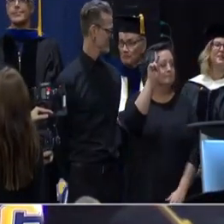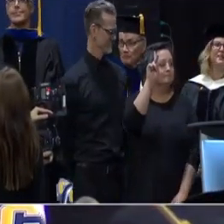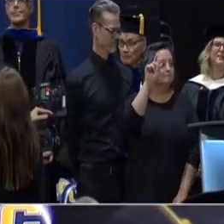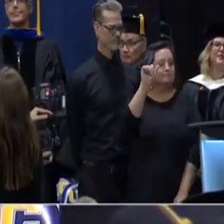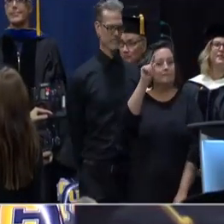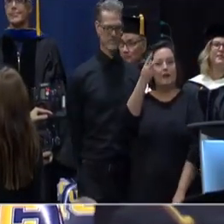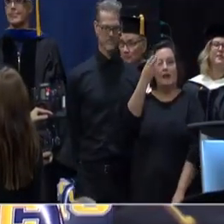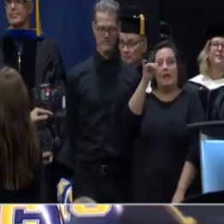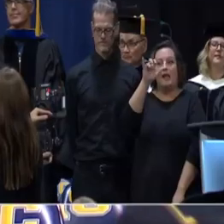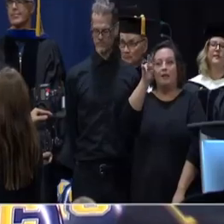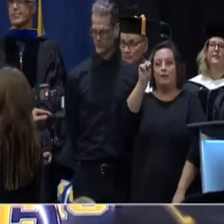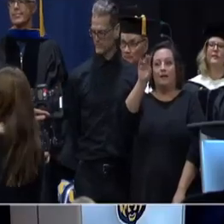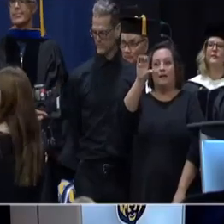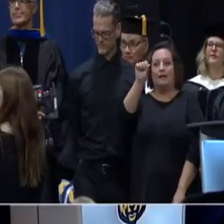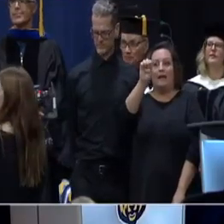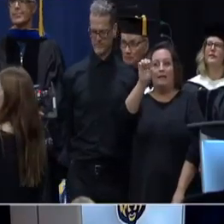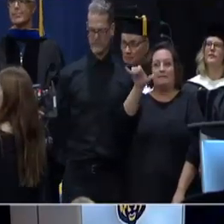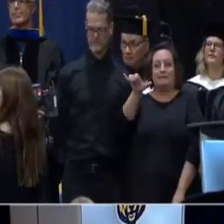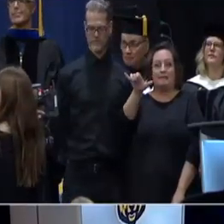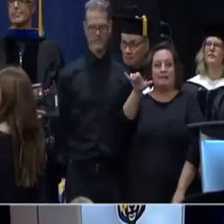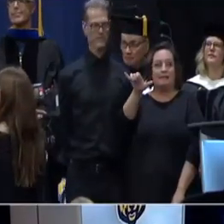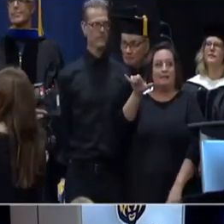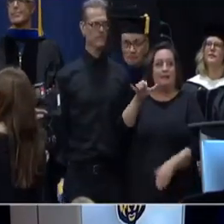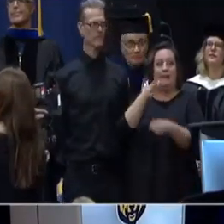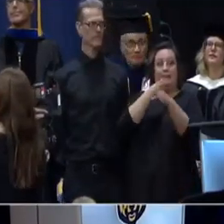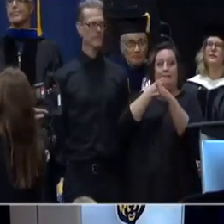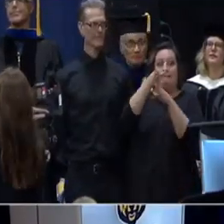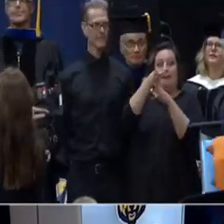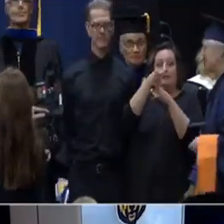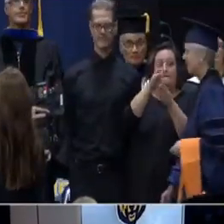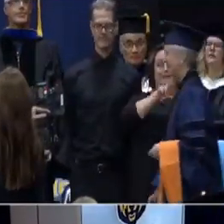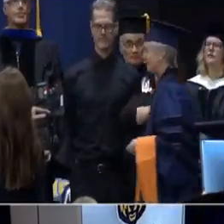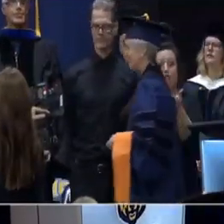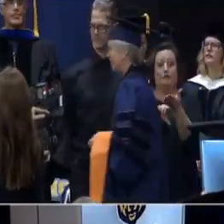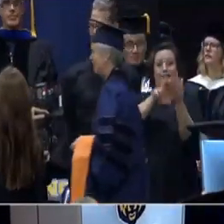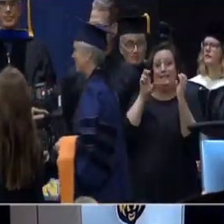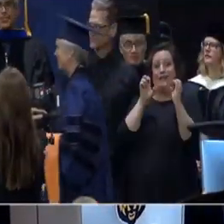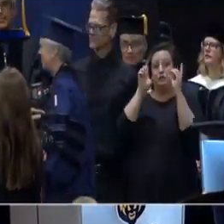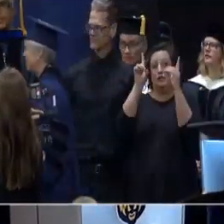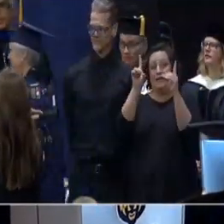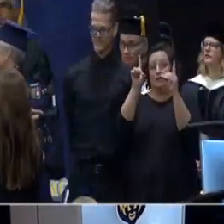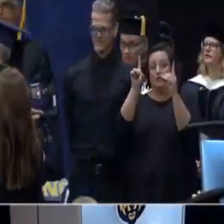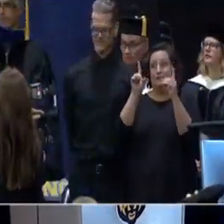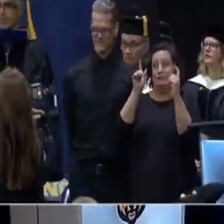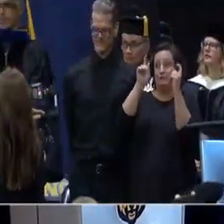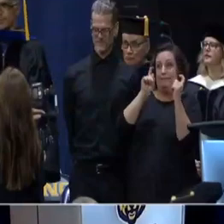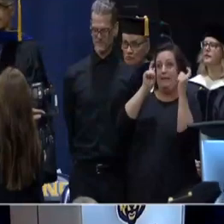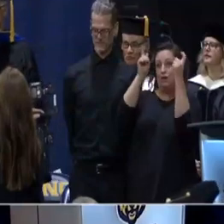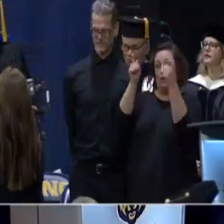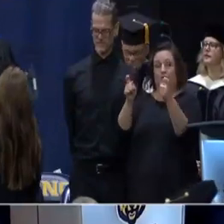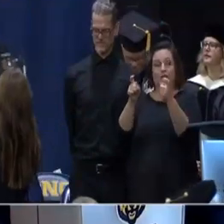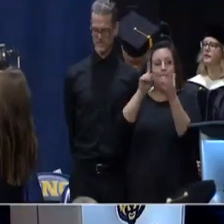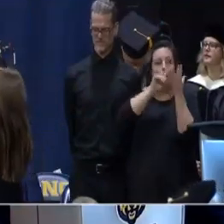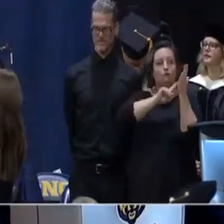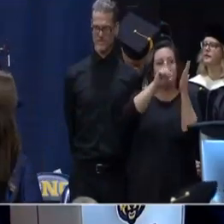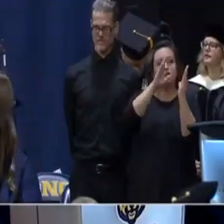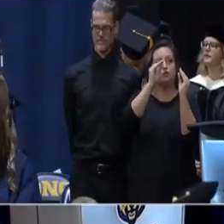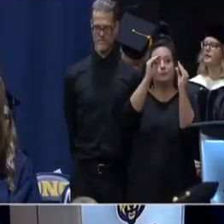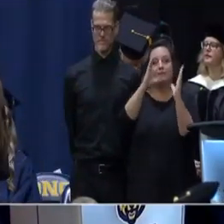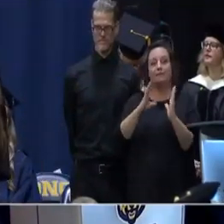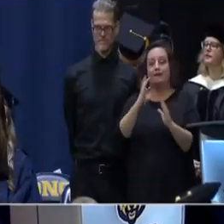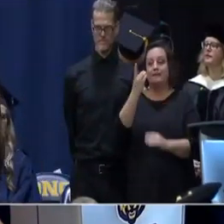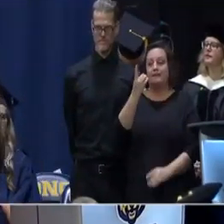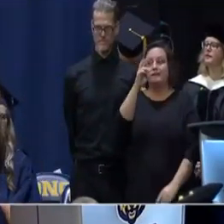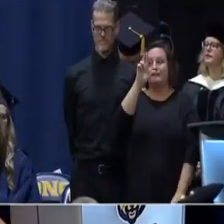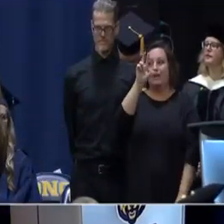Catherine Casey. Catherine Casey's major is Nursing Education. Dr. Casey is being hooded by research professor,